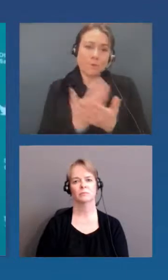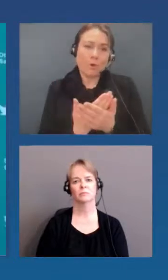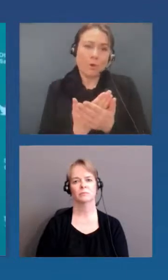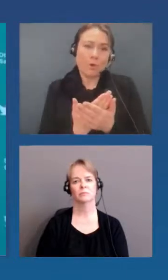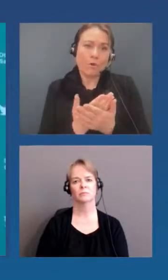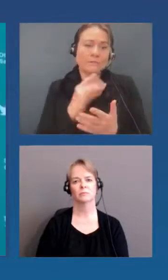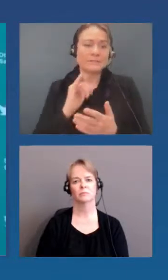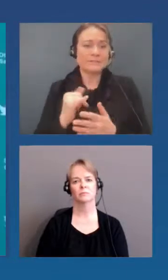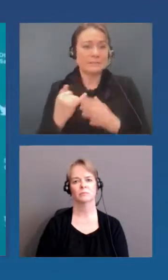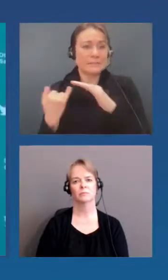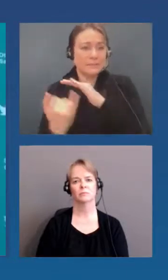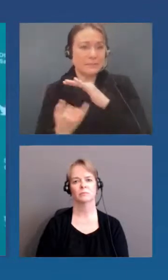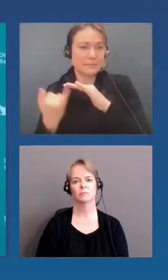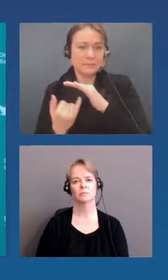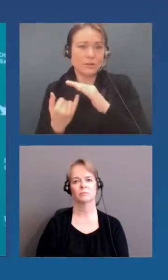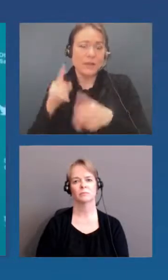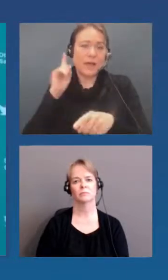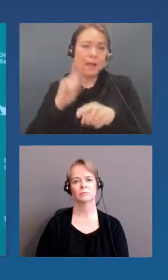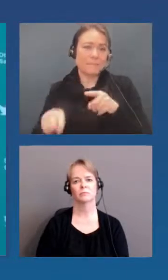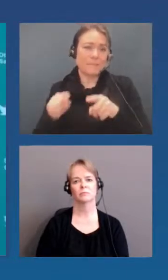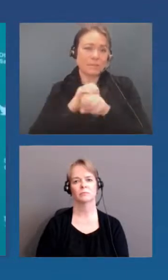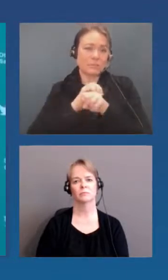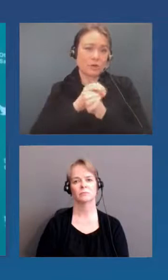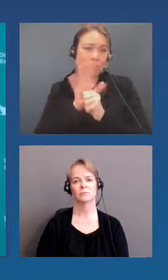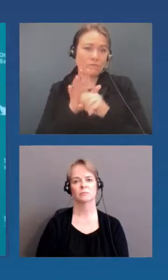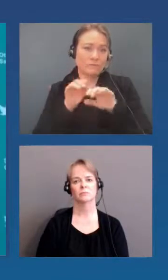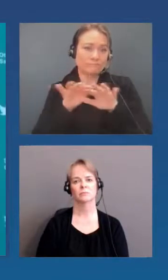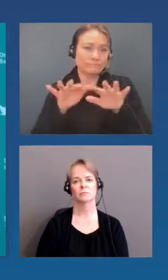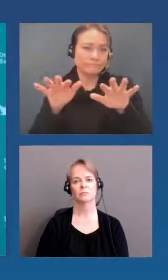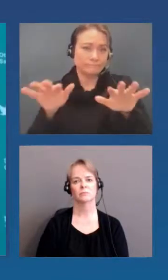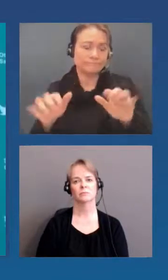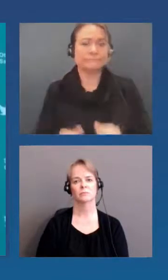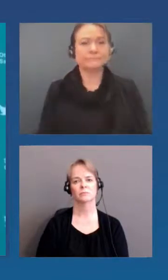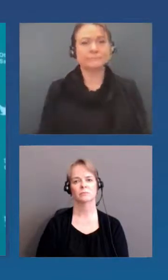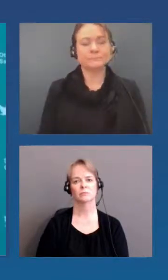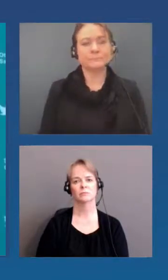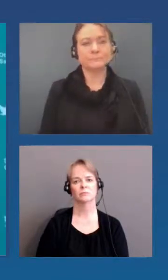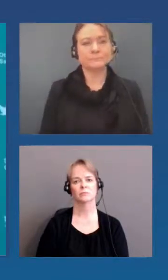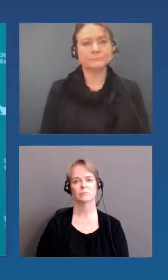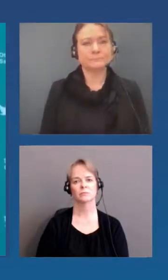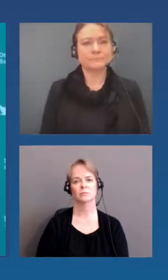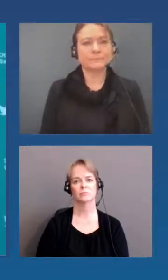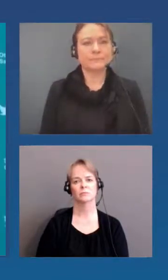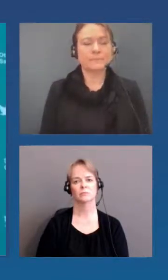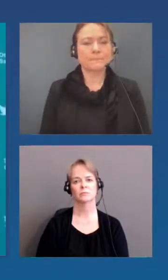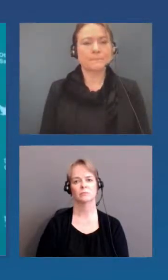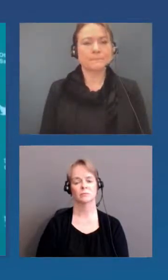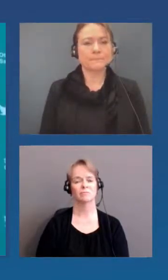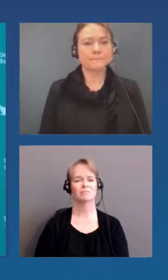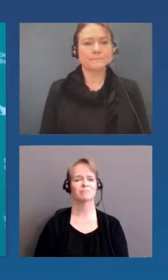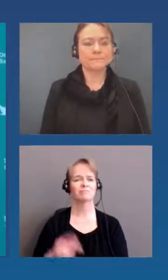les risques de propagation du virus parmi les contacts familiaux. So visit